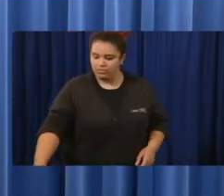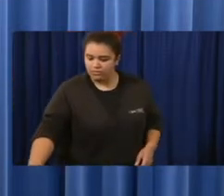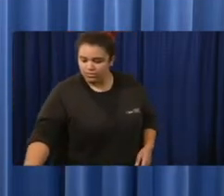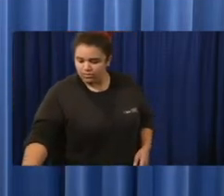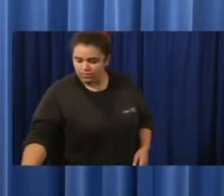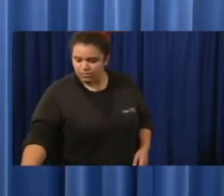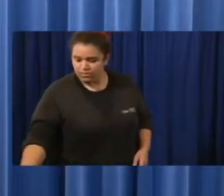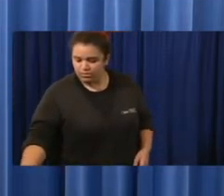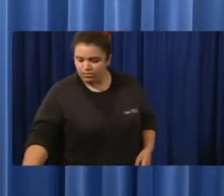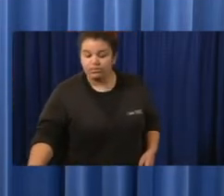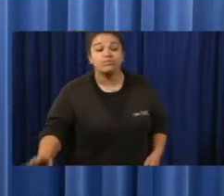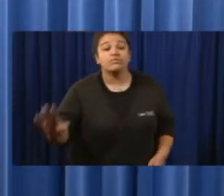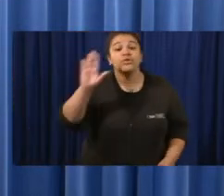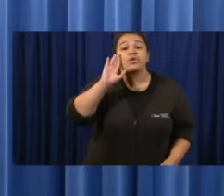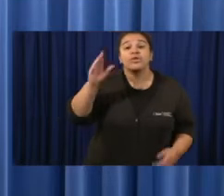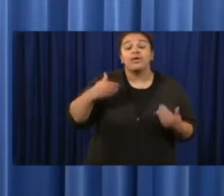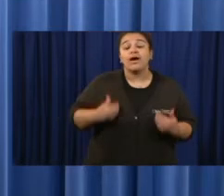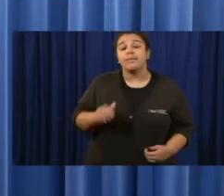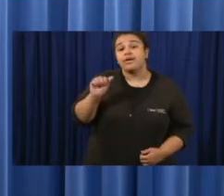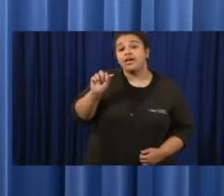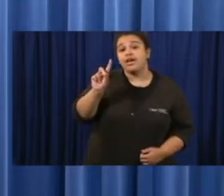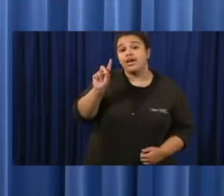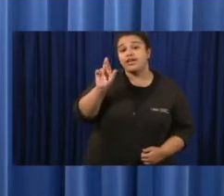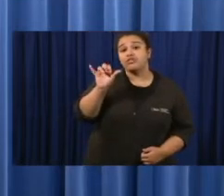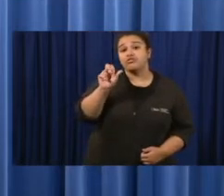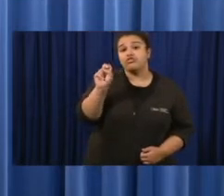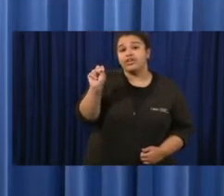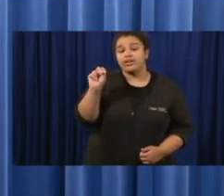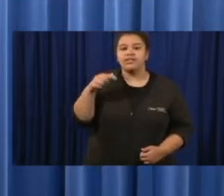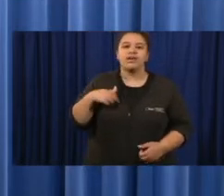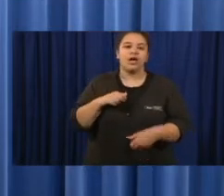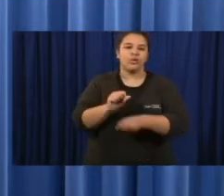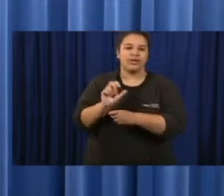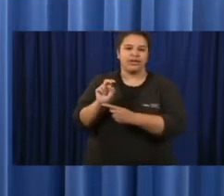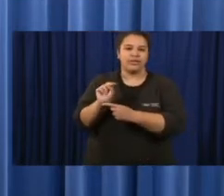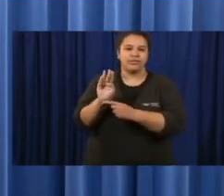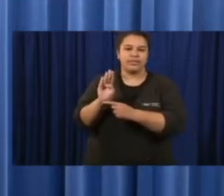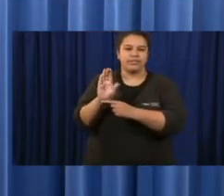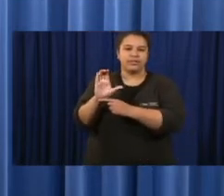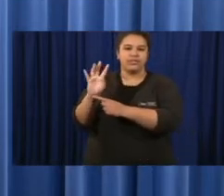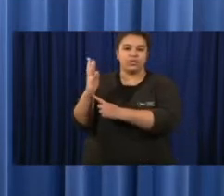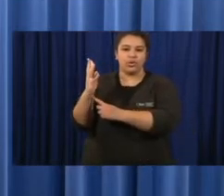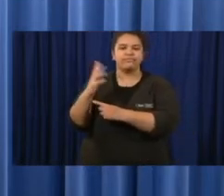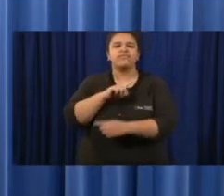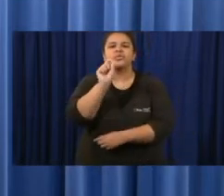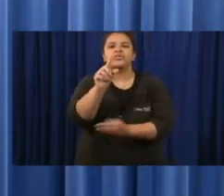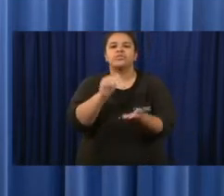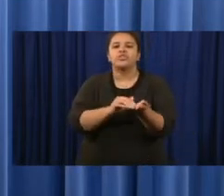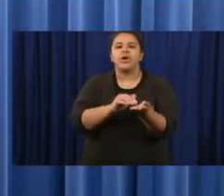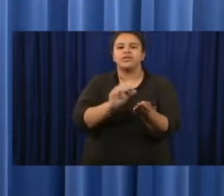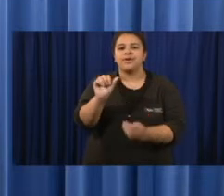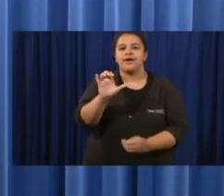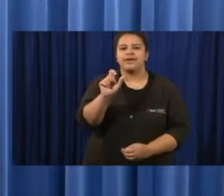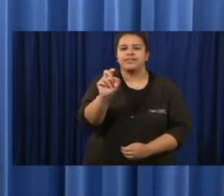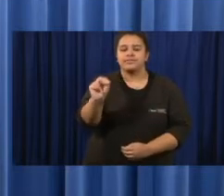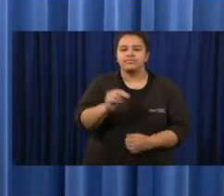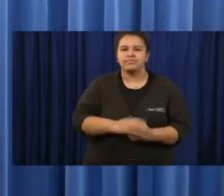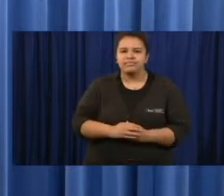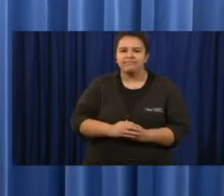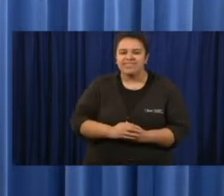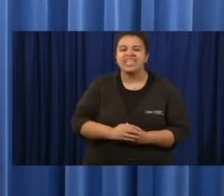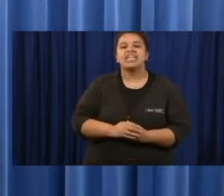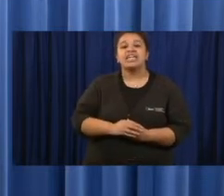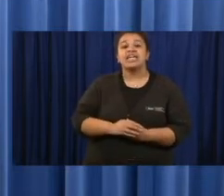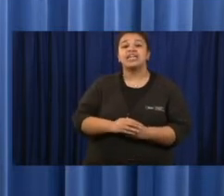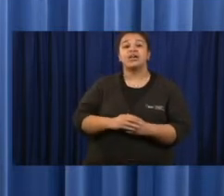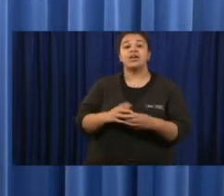Adrienne Robbins, NBC4, and my question's for Dr. Acton. We continue to see cases coming up in these congregate settings, and we